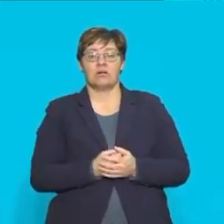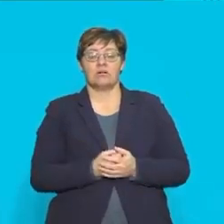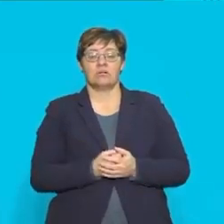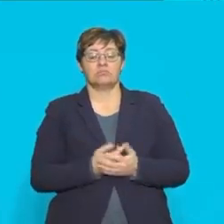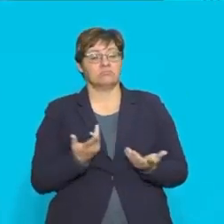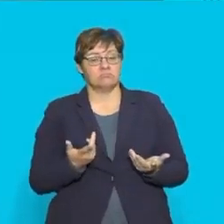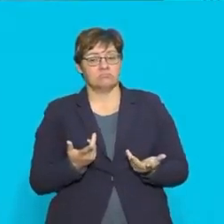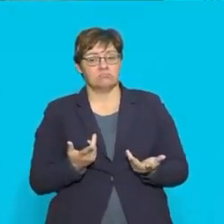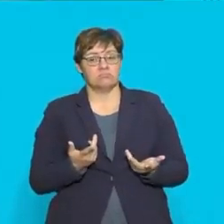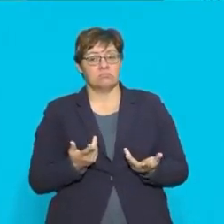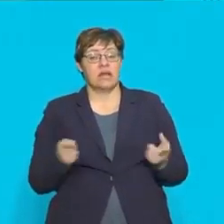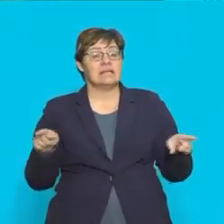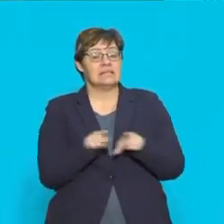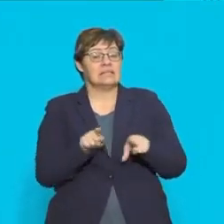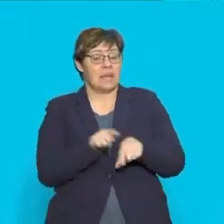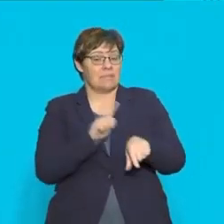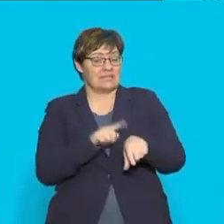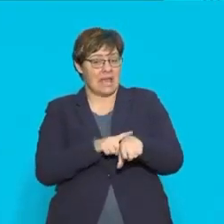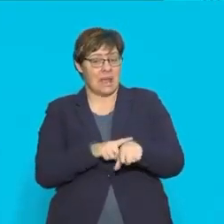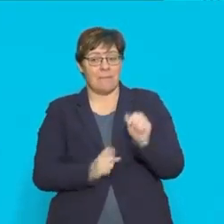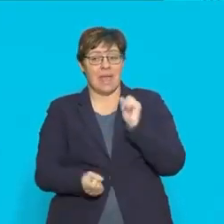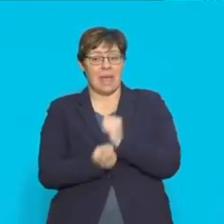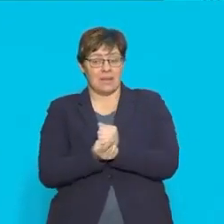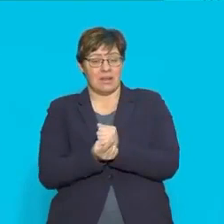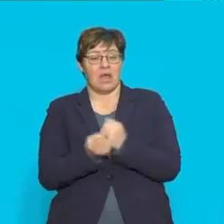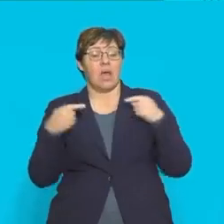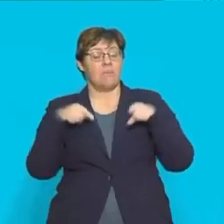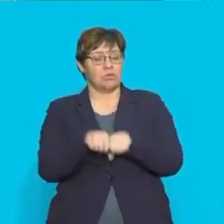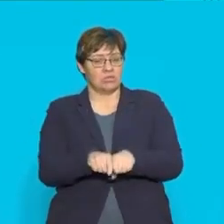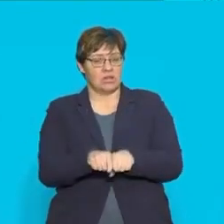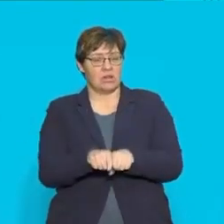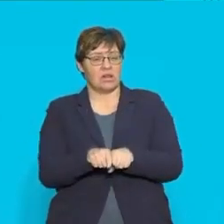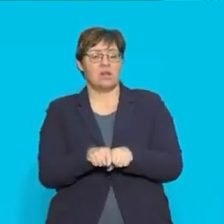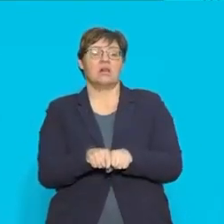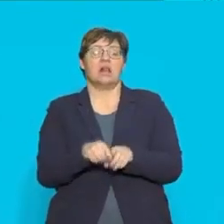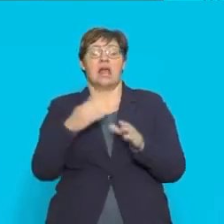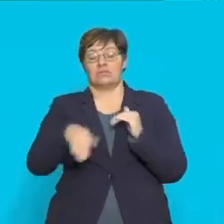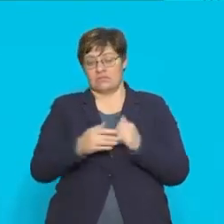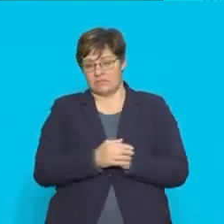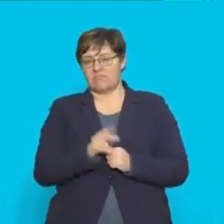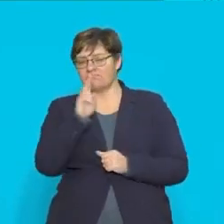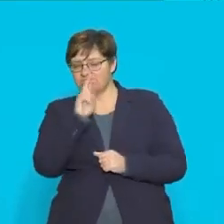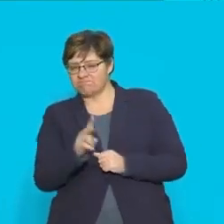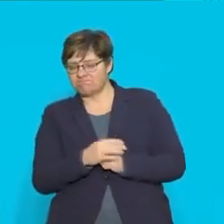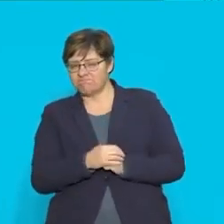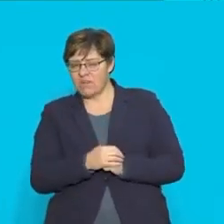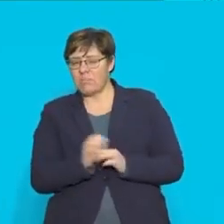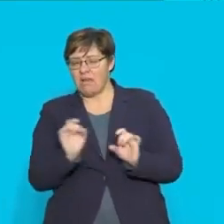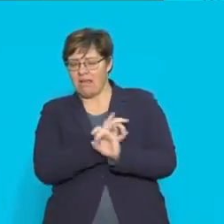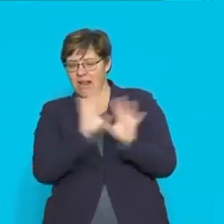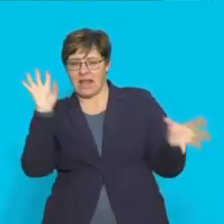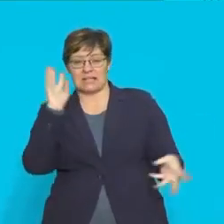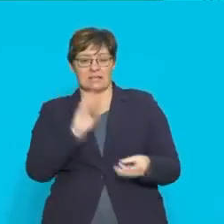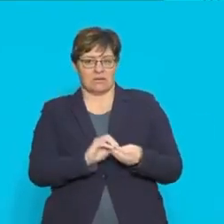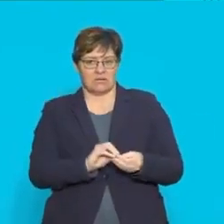exclusive, they can't happen at the same time. Those are the mutually exclusive event, and we'll look at that when we look at our